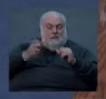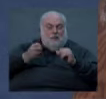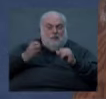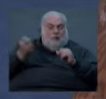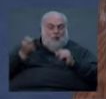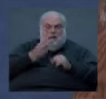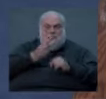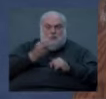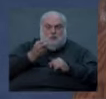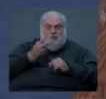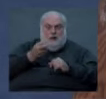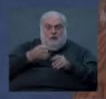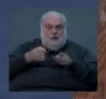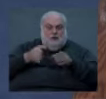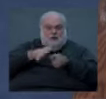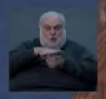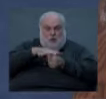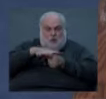plan, that they do